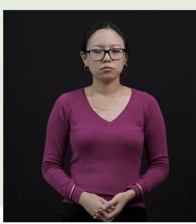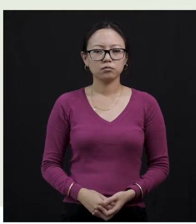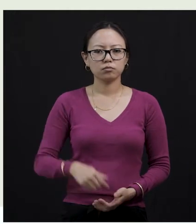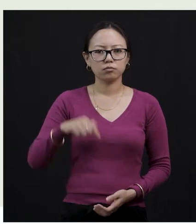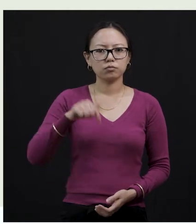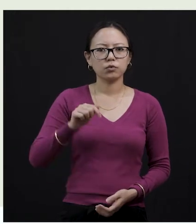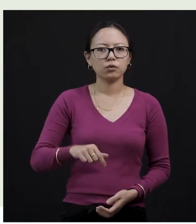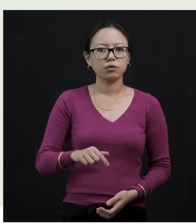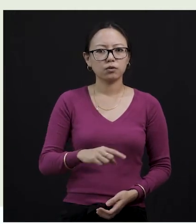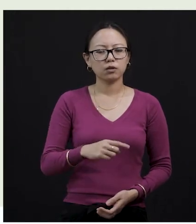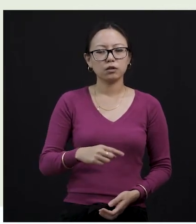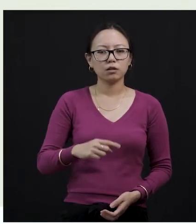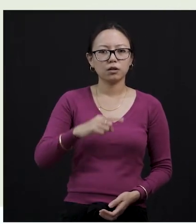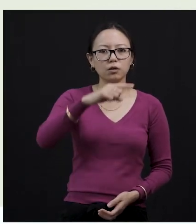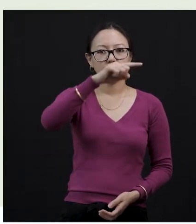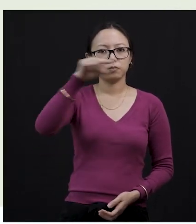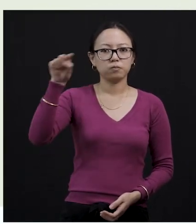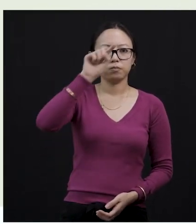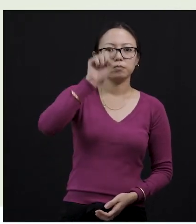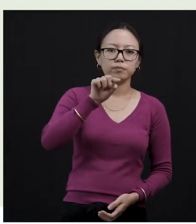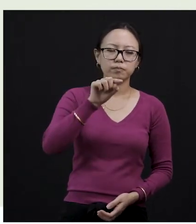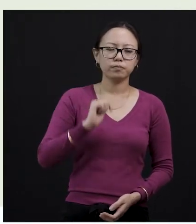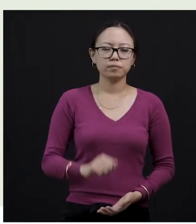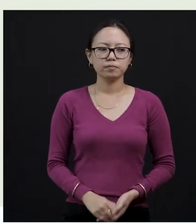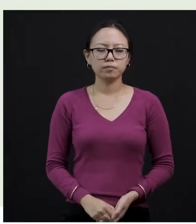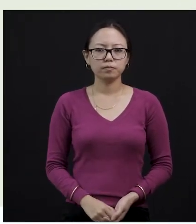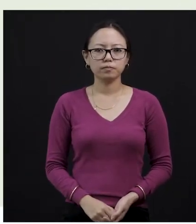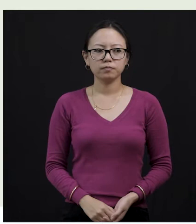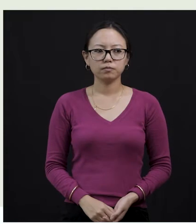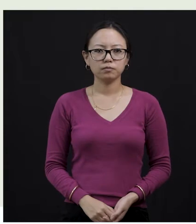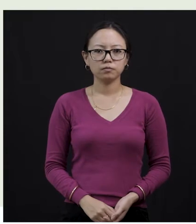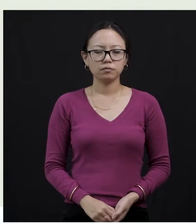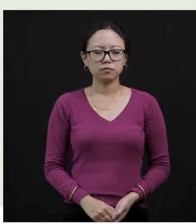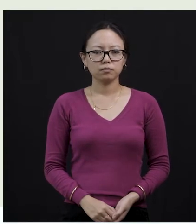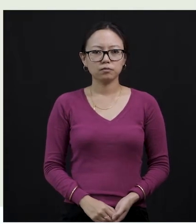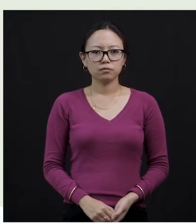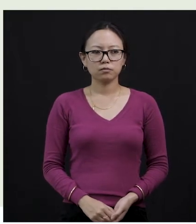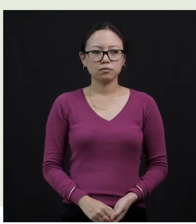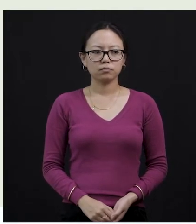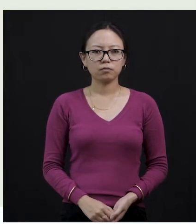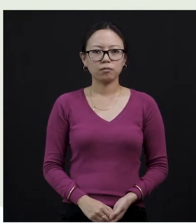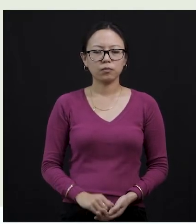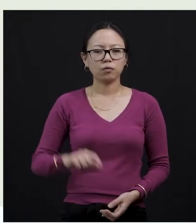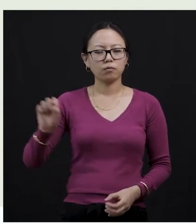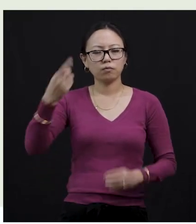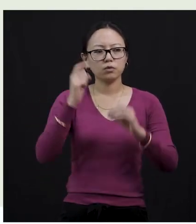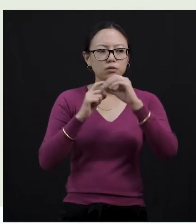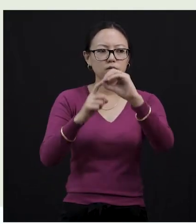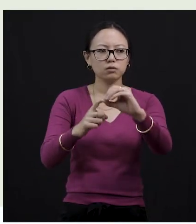have division. Another interesting sum that we are going to do now. Okay, what is the first